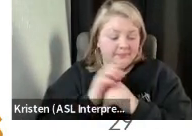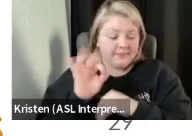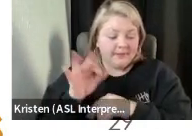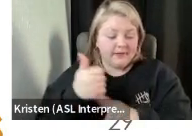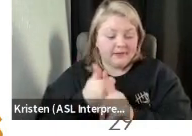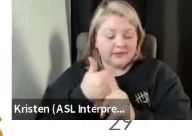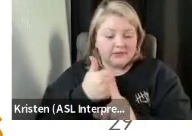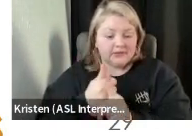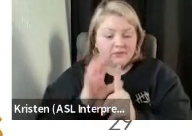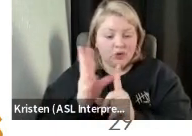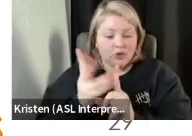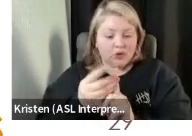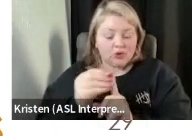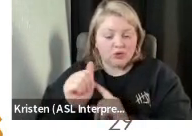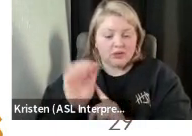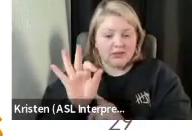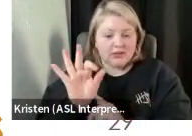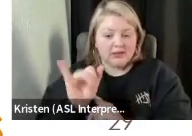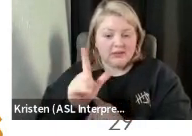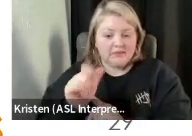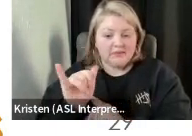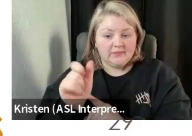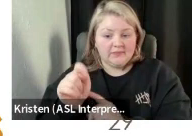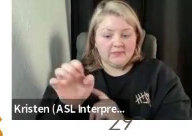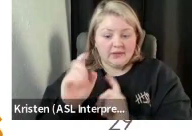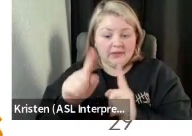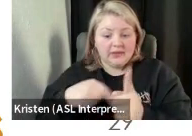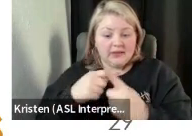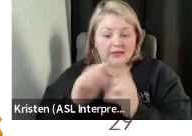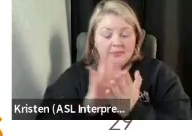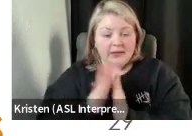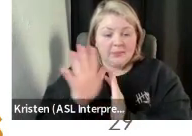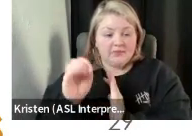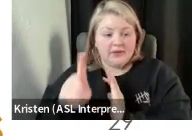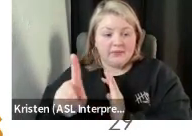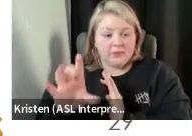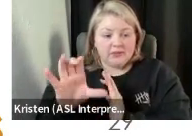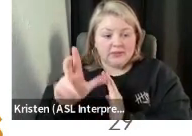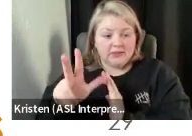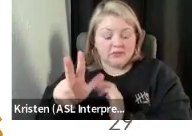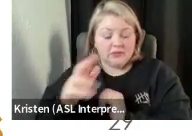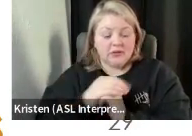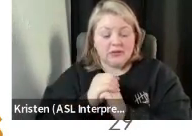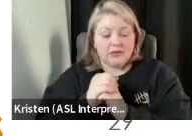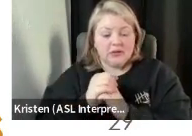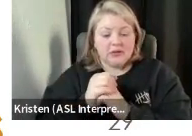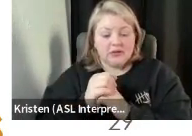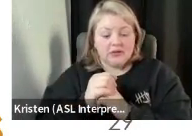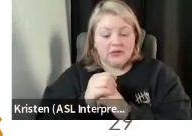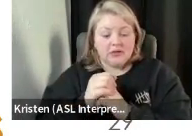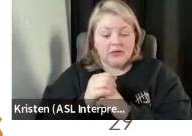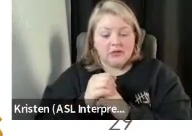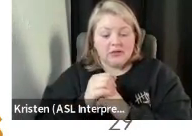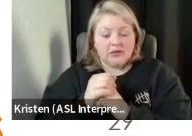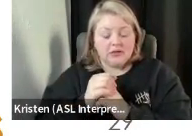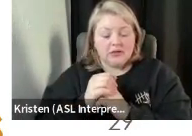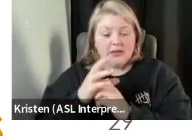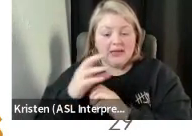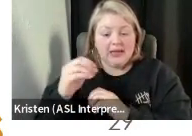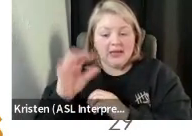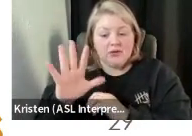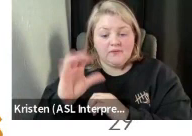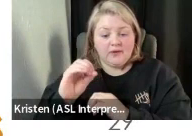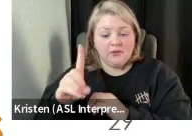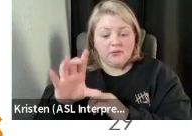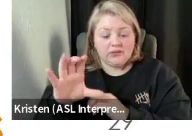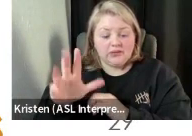affiliate initially and then became a 501c3, and so like you're in like the last year, so your cultural affiliate status and your